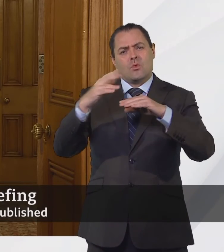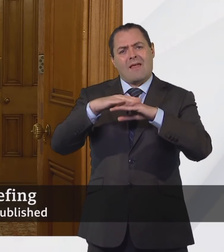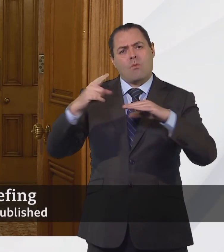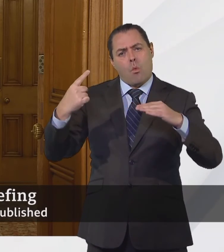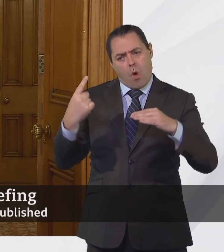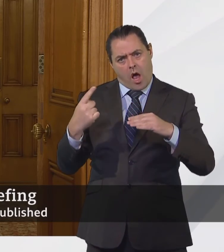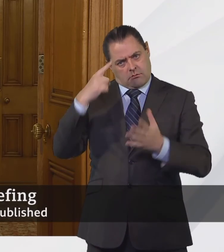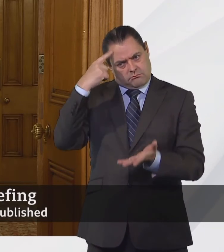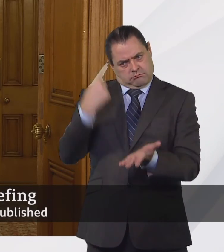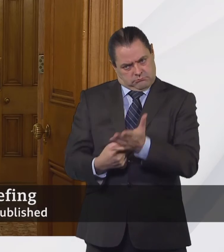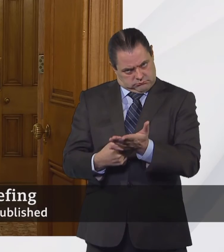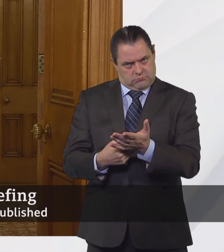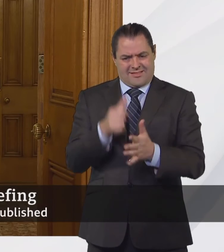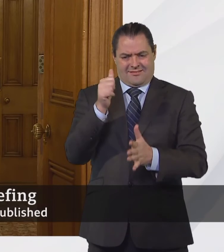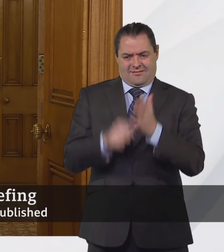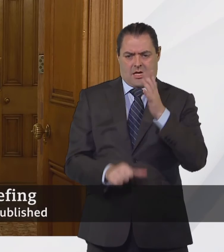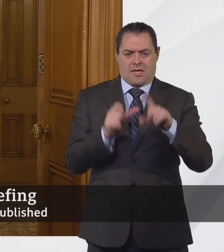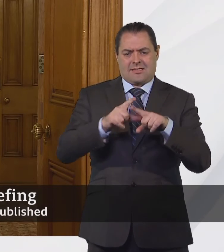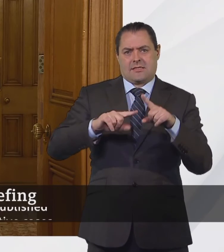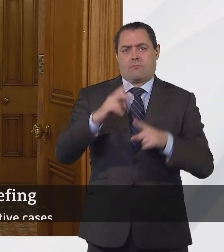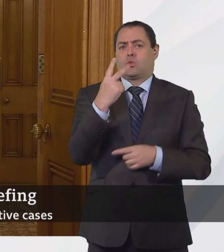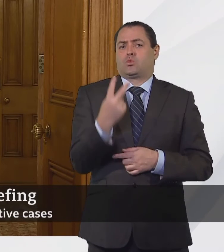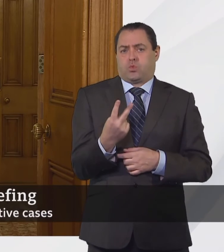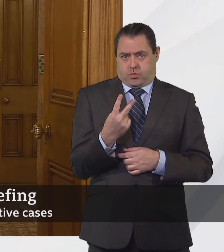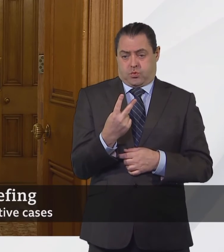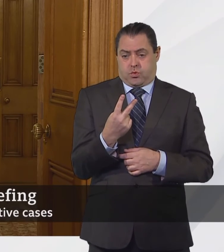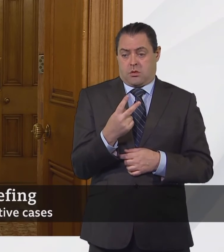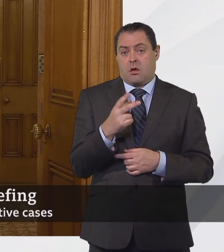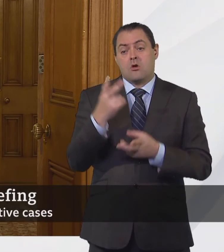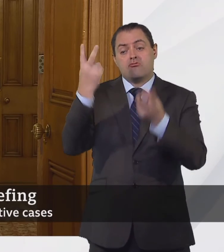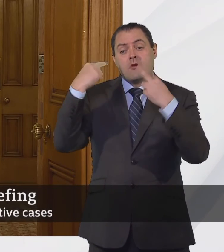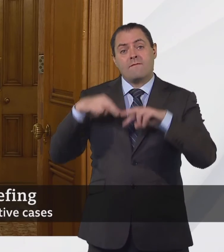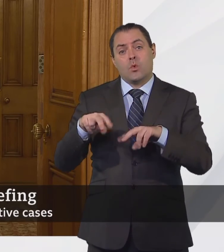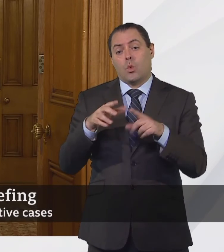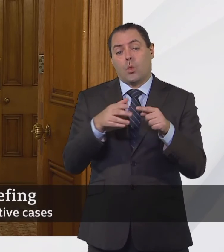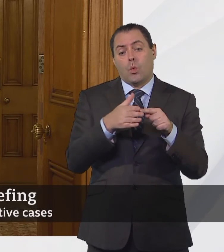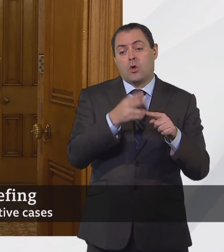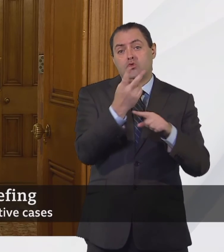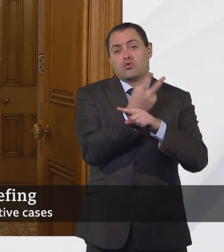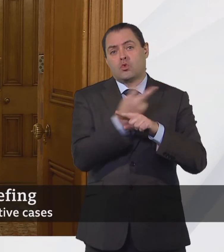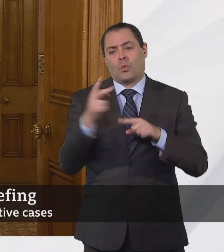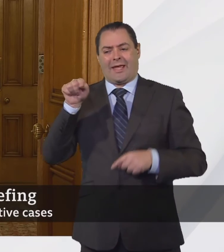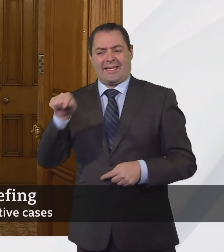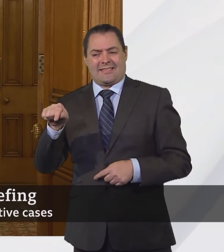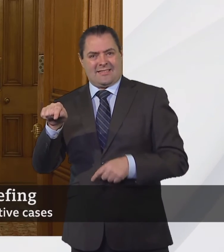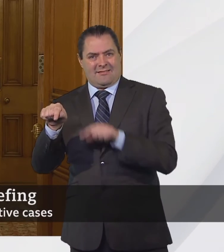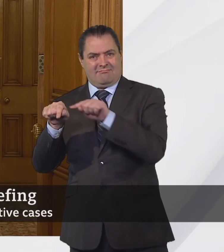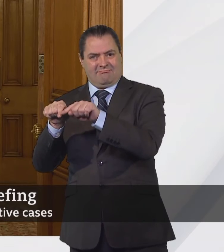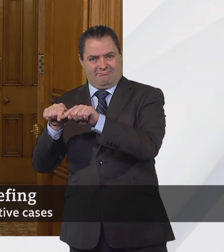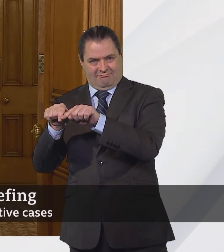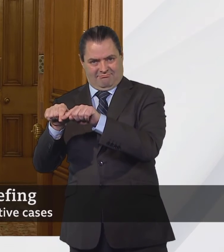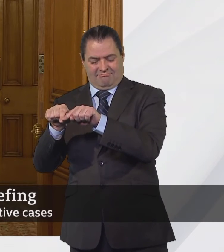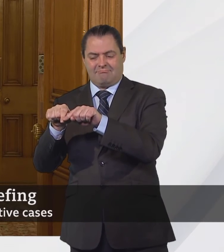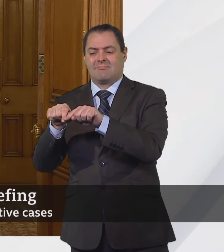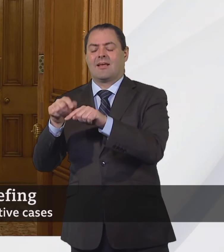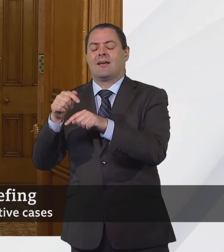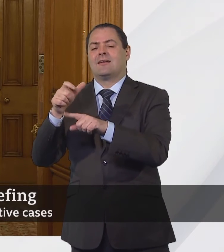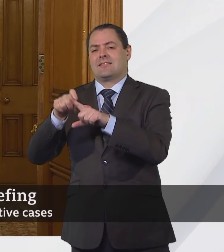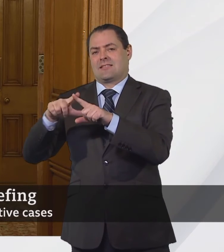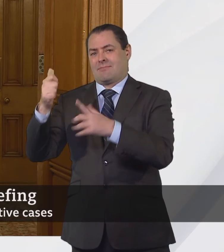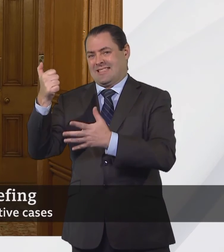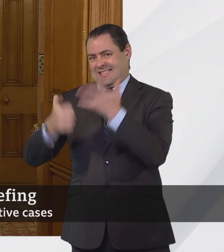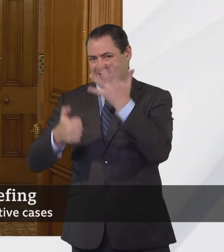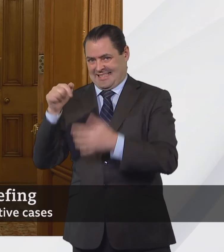of December. So, your tier is not your destiny. Every area has the means of